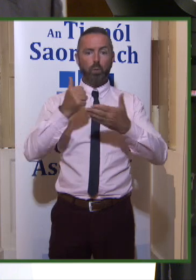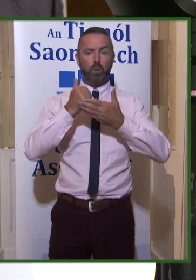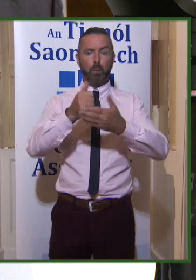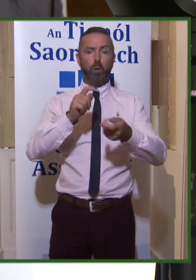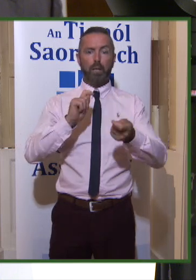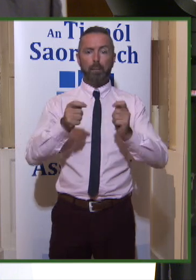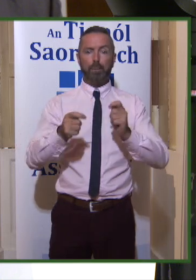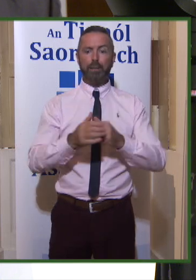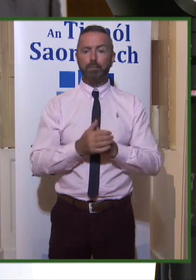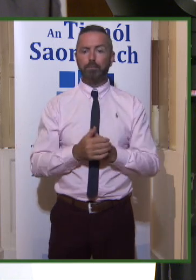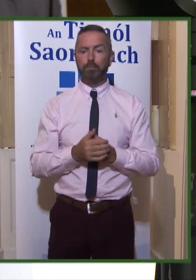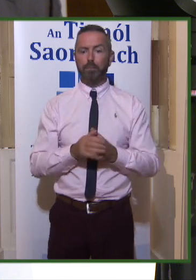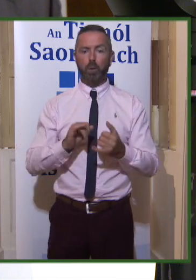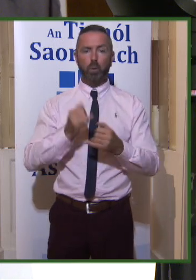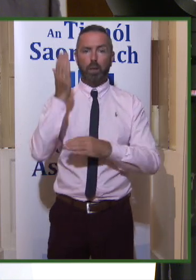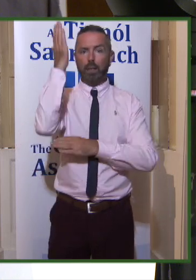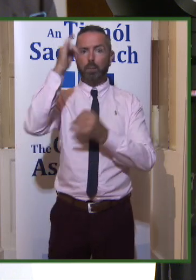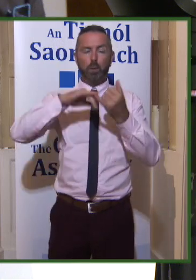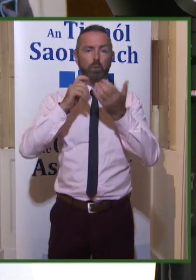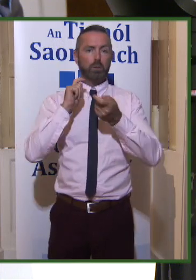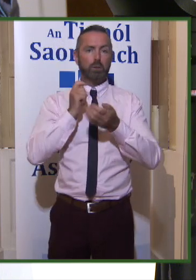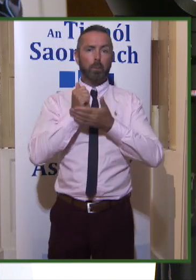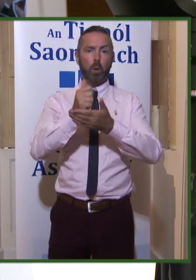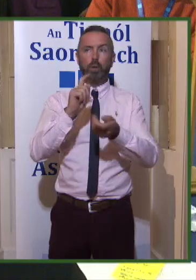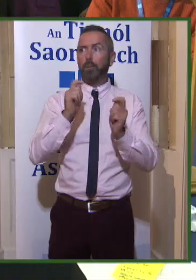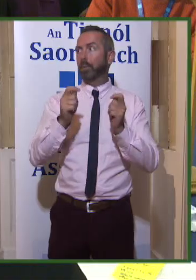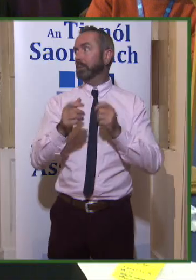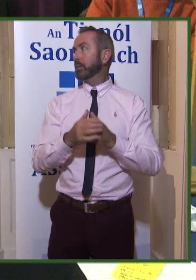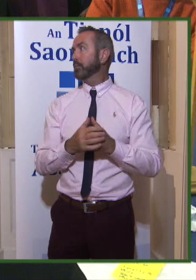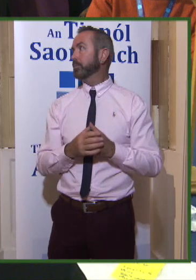support that amendment?